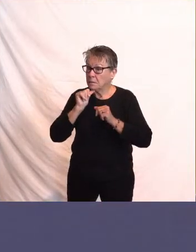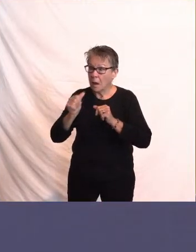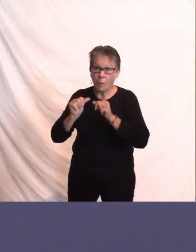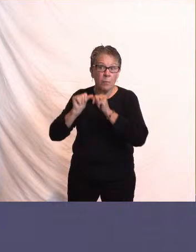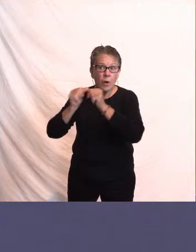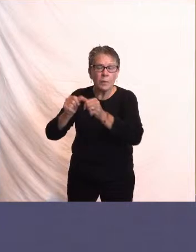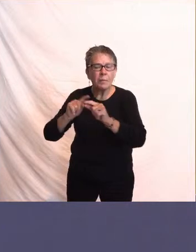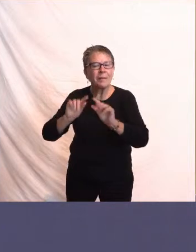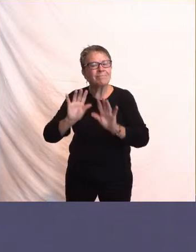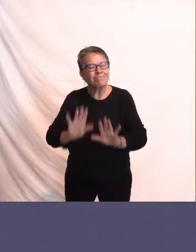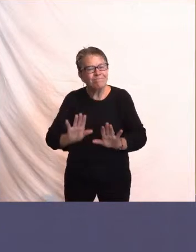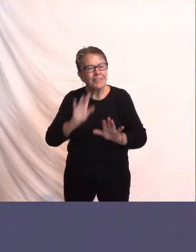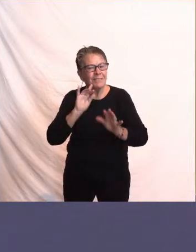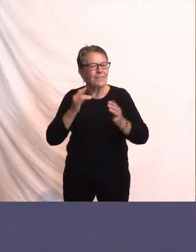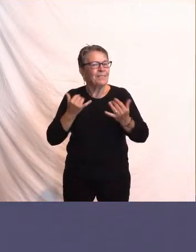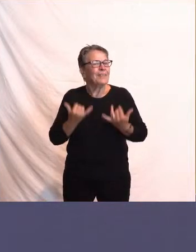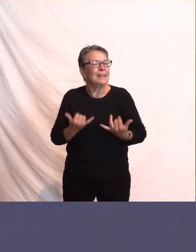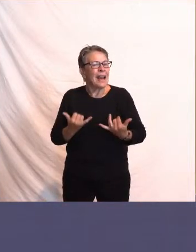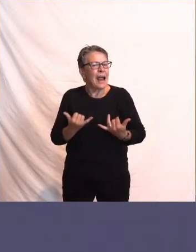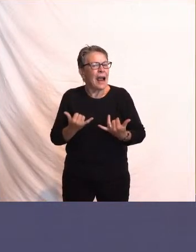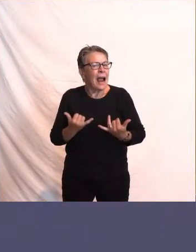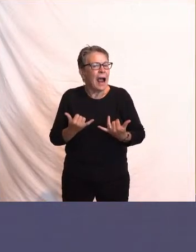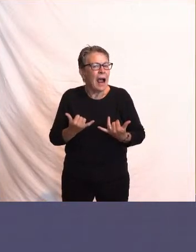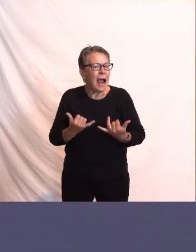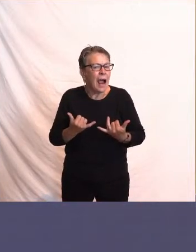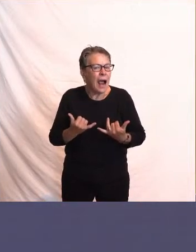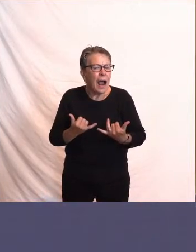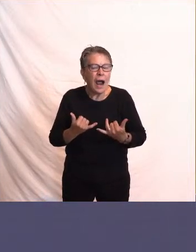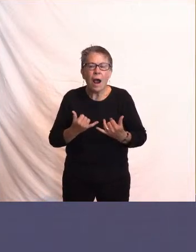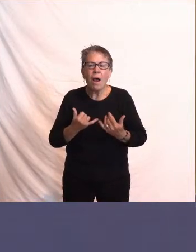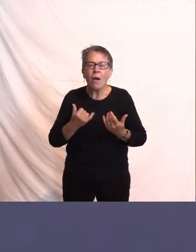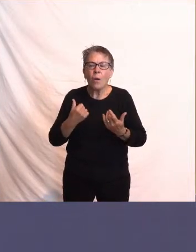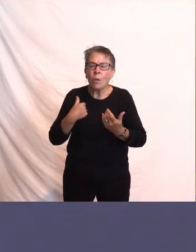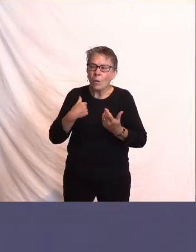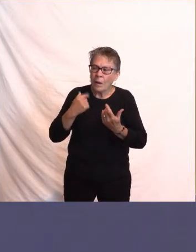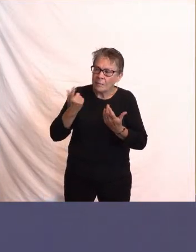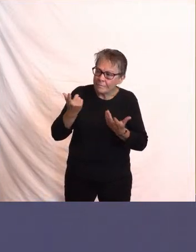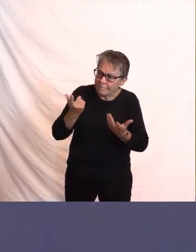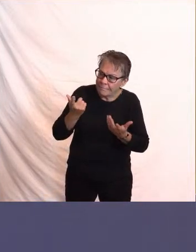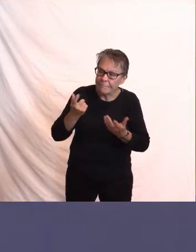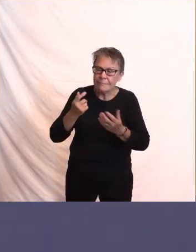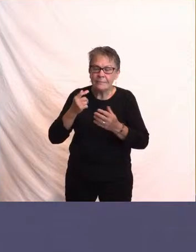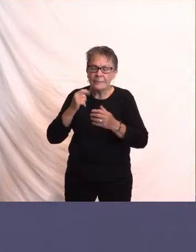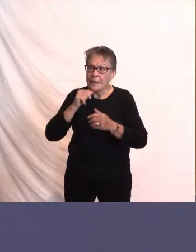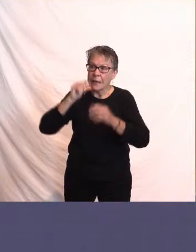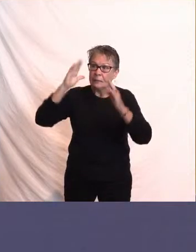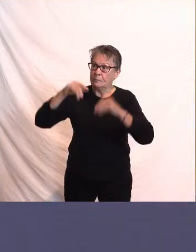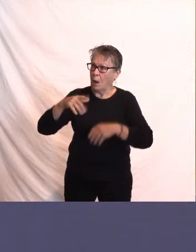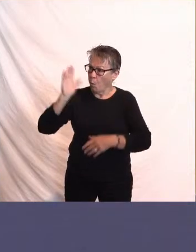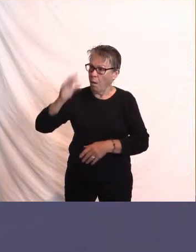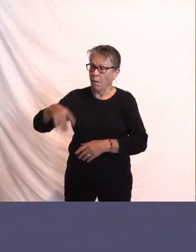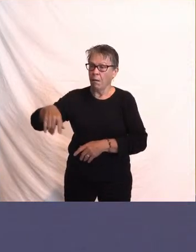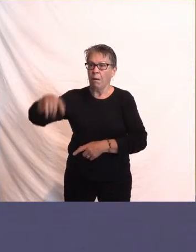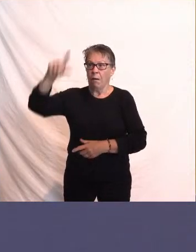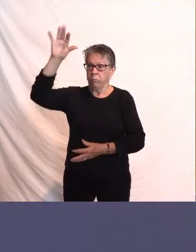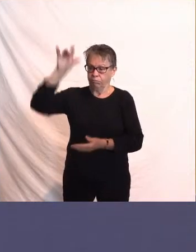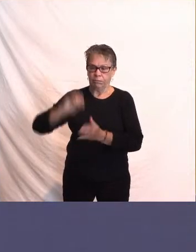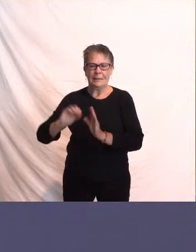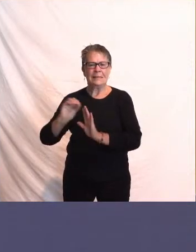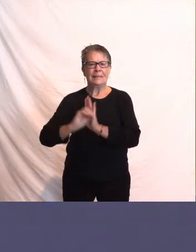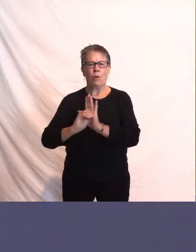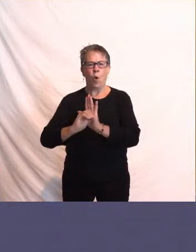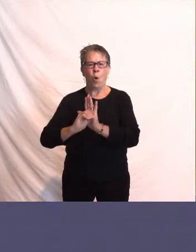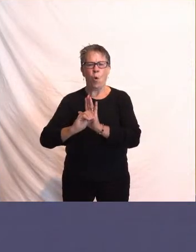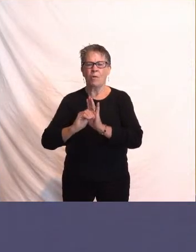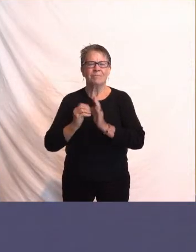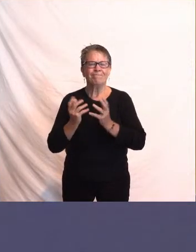make decisions based on what we think is a reasonable, expected future state of the virus. But